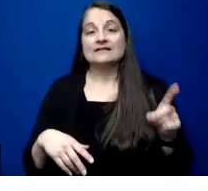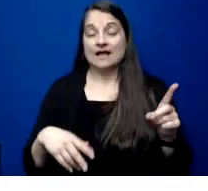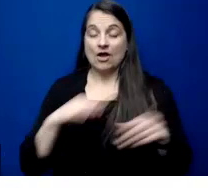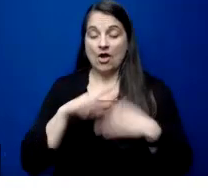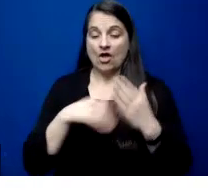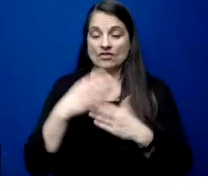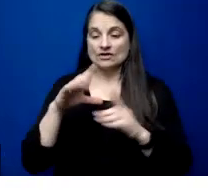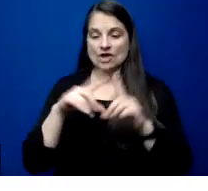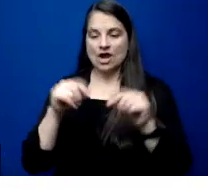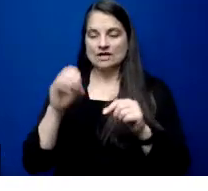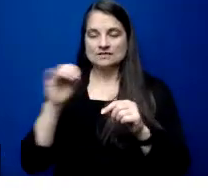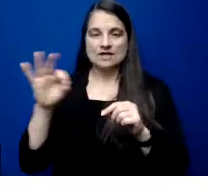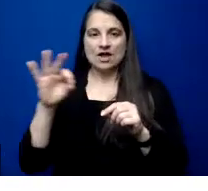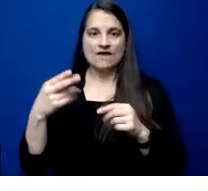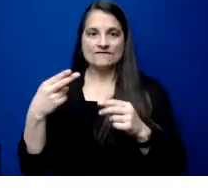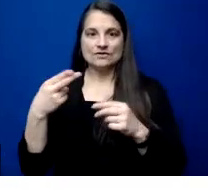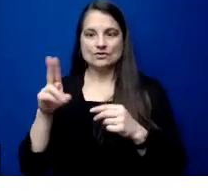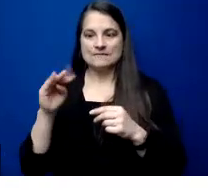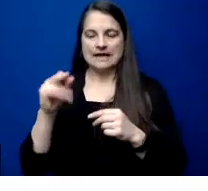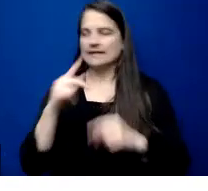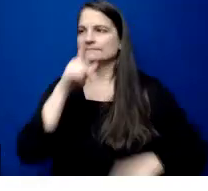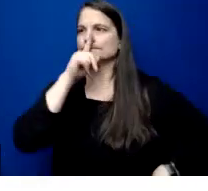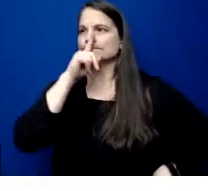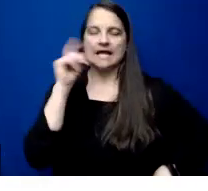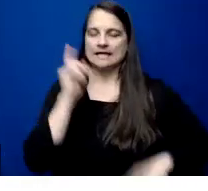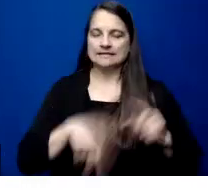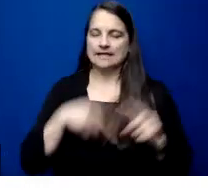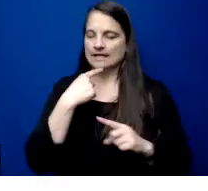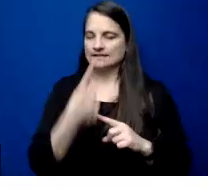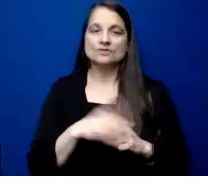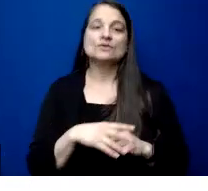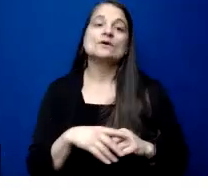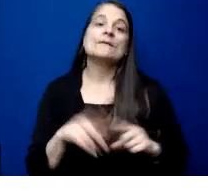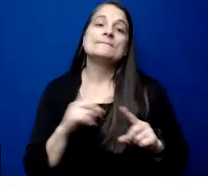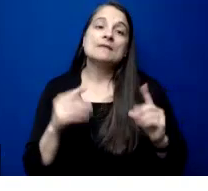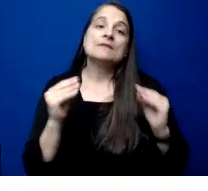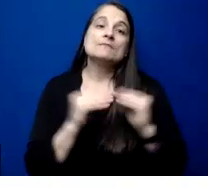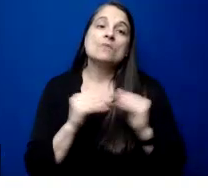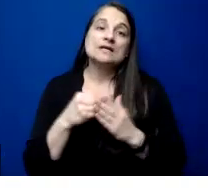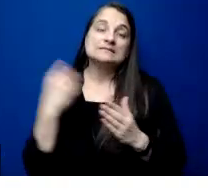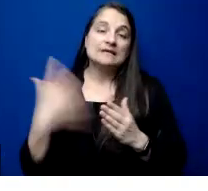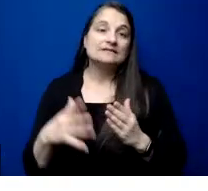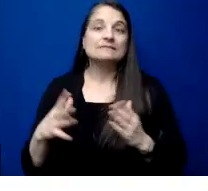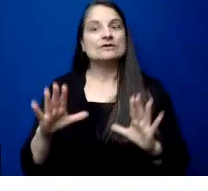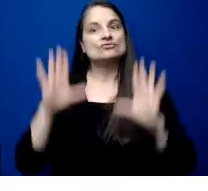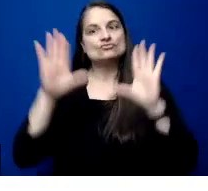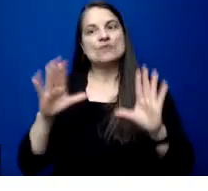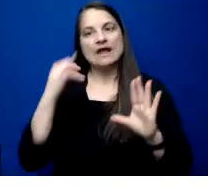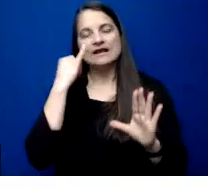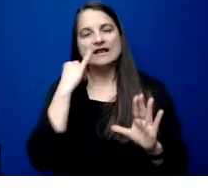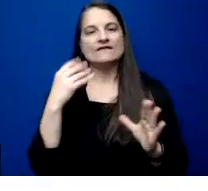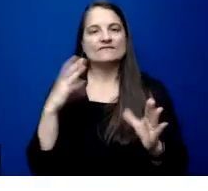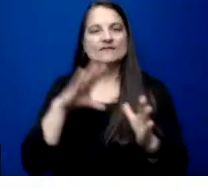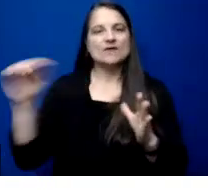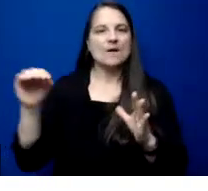Unfortunately, there is a barrier. People have to custom make these so they become more expensive. It would be awesome if we could get these big companies to start making accessible games.